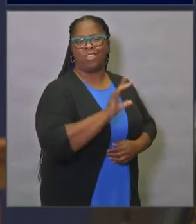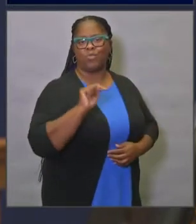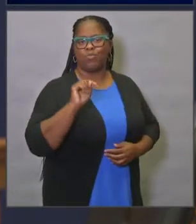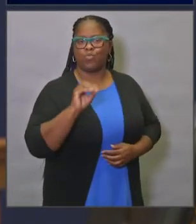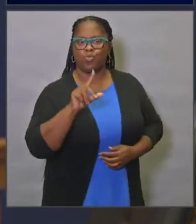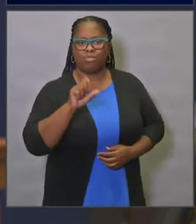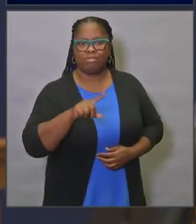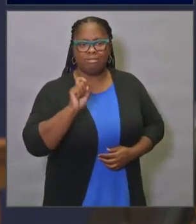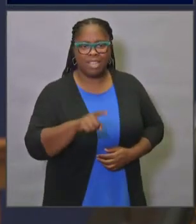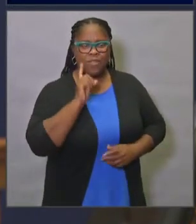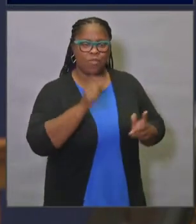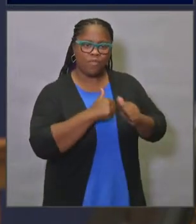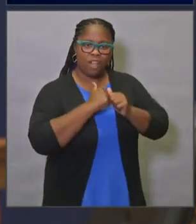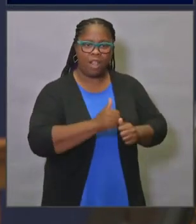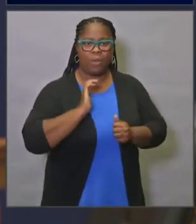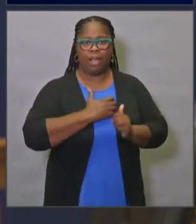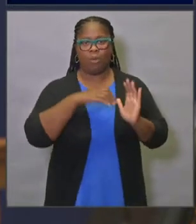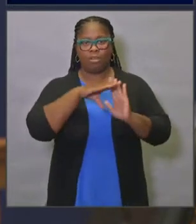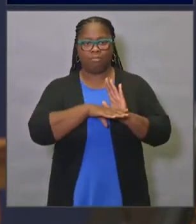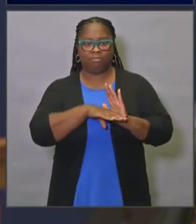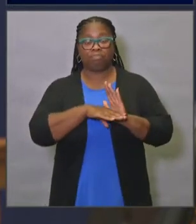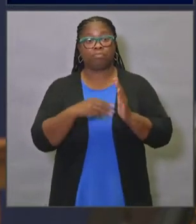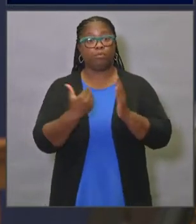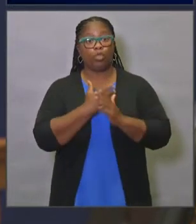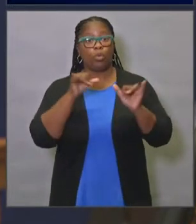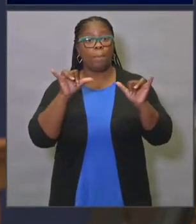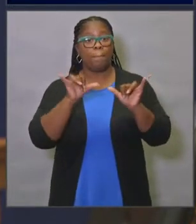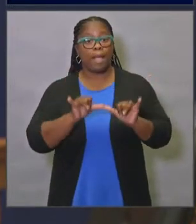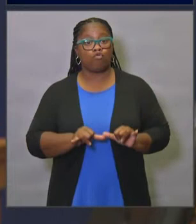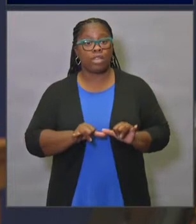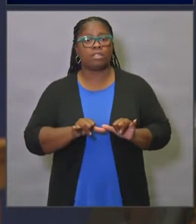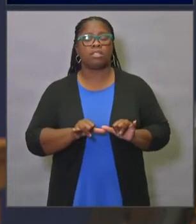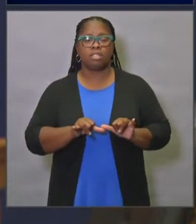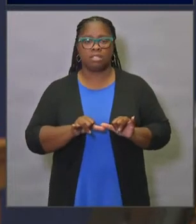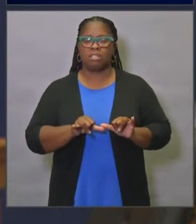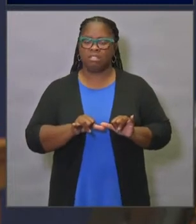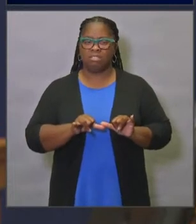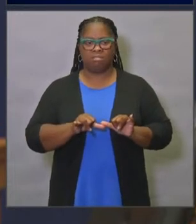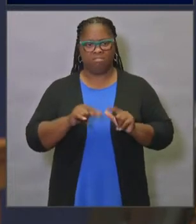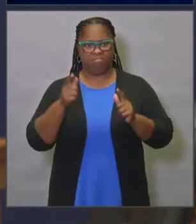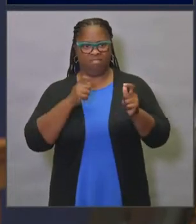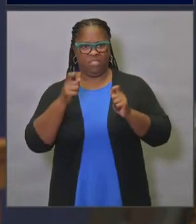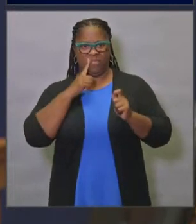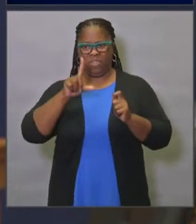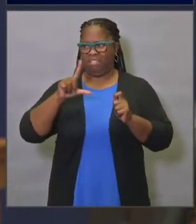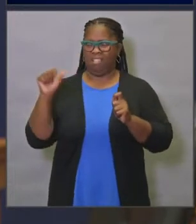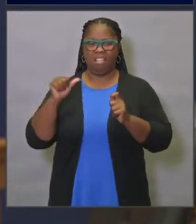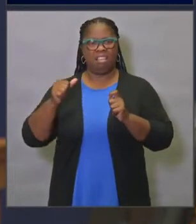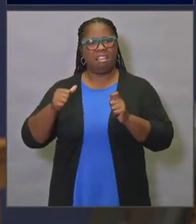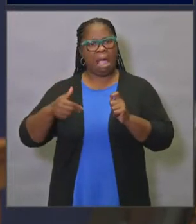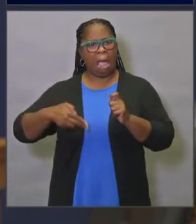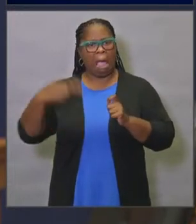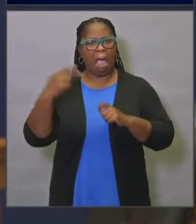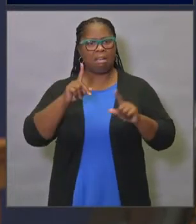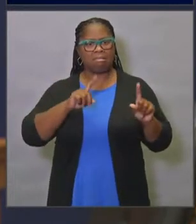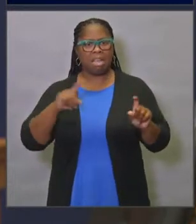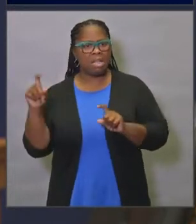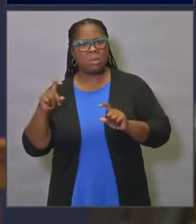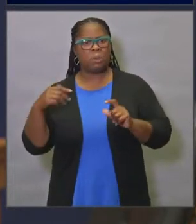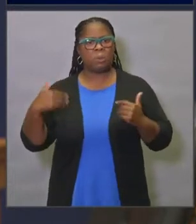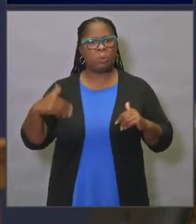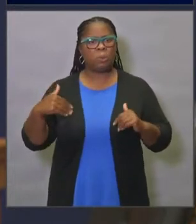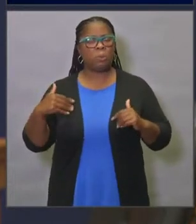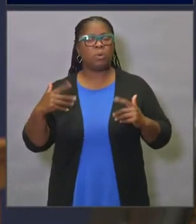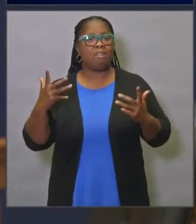align with the guidelines. The new metrics for the state account for the high volume of testing in Los Angeles County is already performing and does